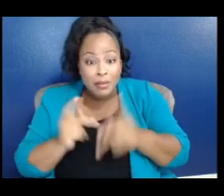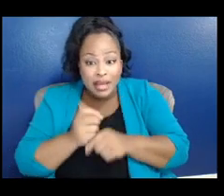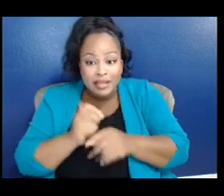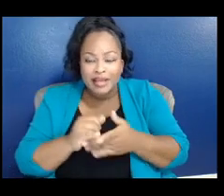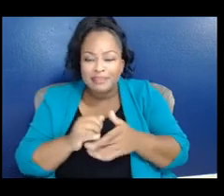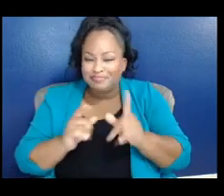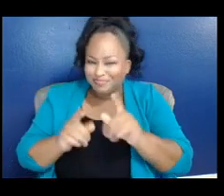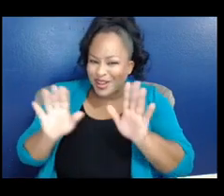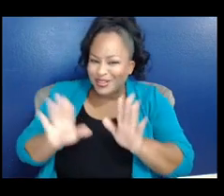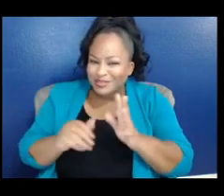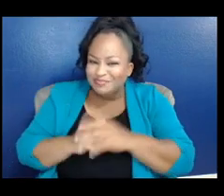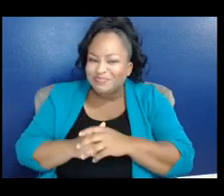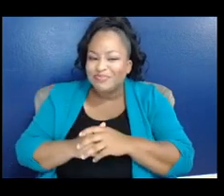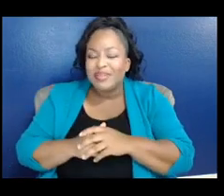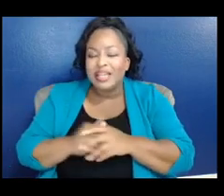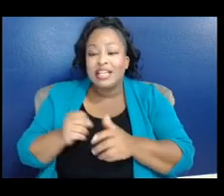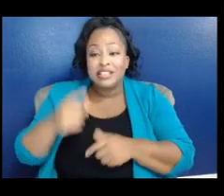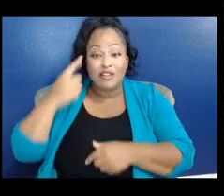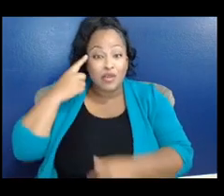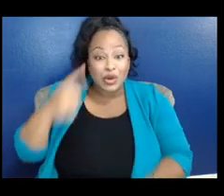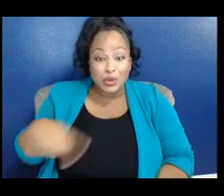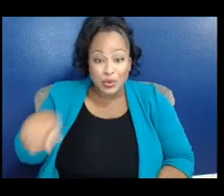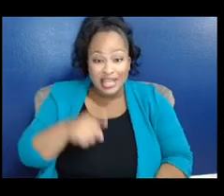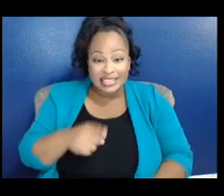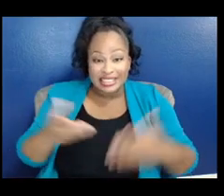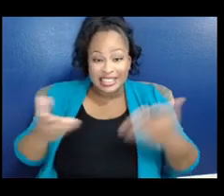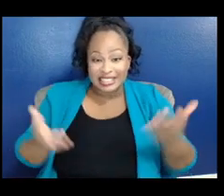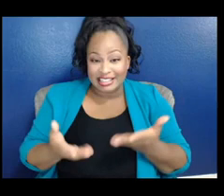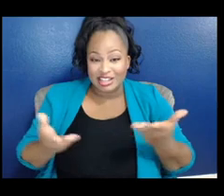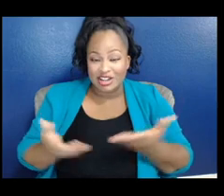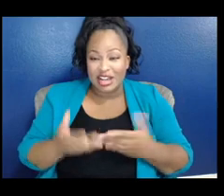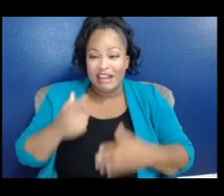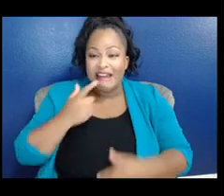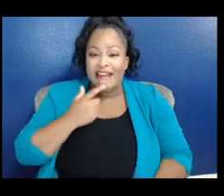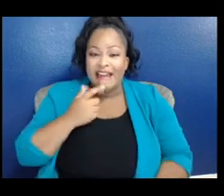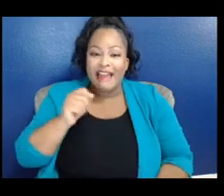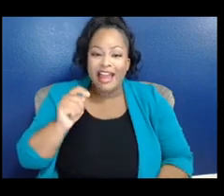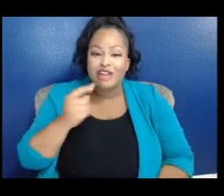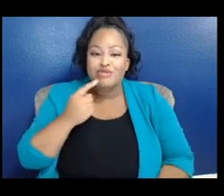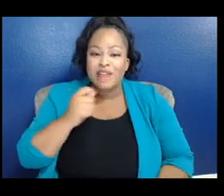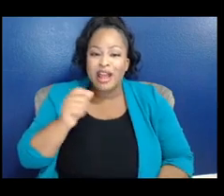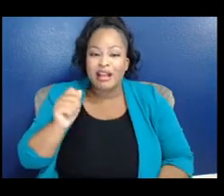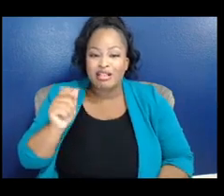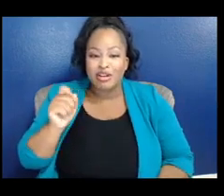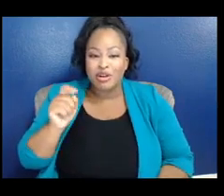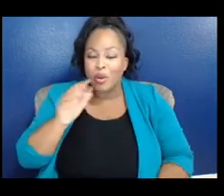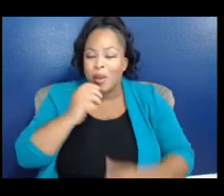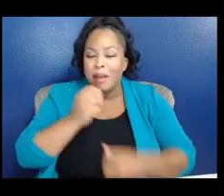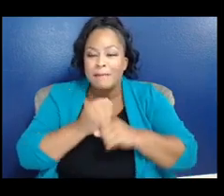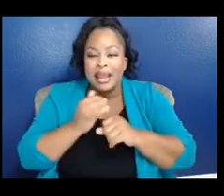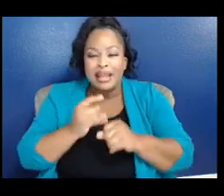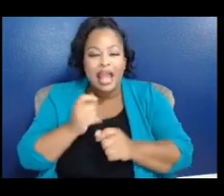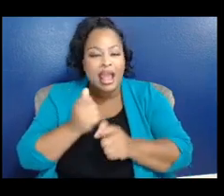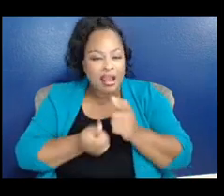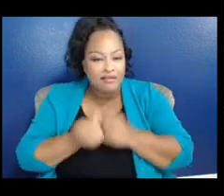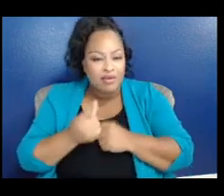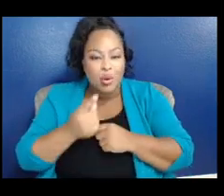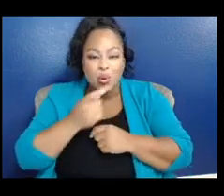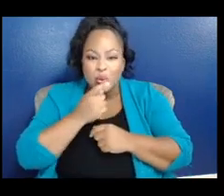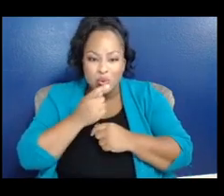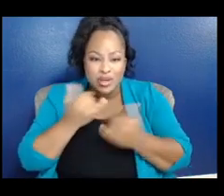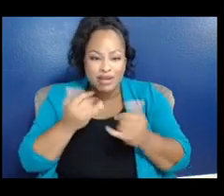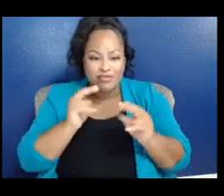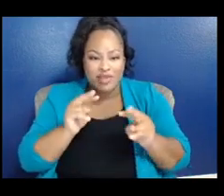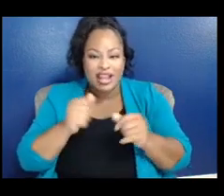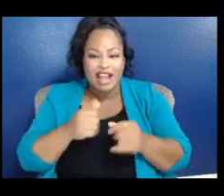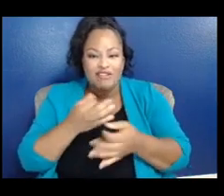Awesome. So just for you guys here at Red Alert, we're going to make it so that everybody who tunes in can get a